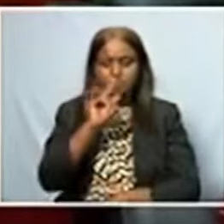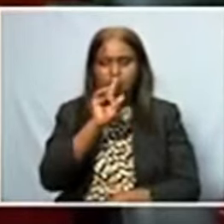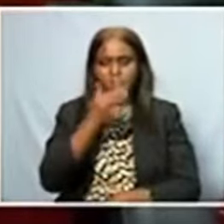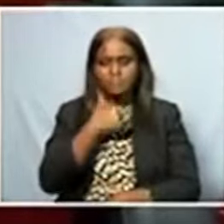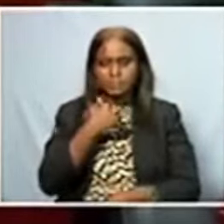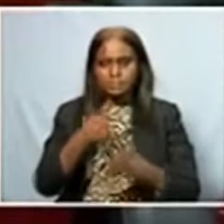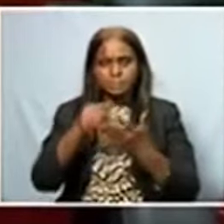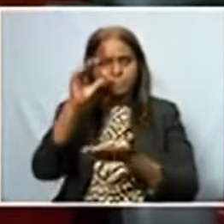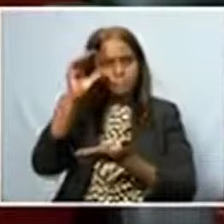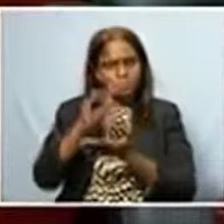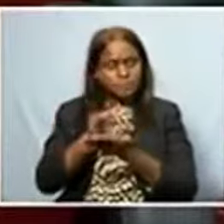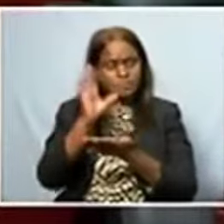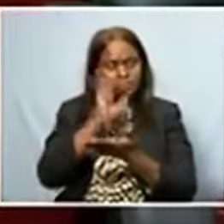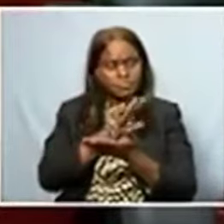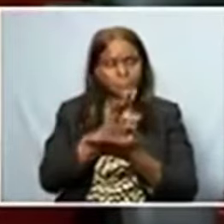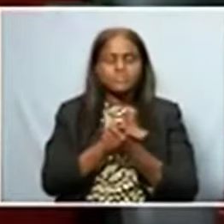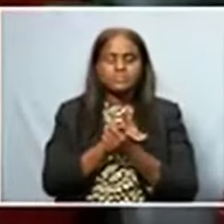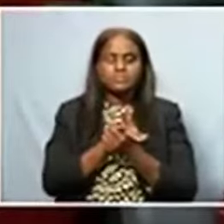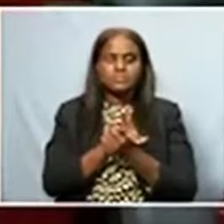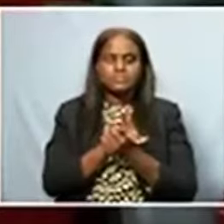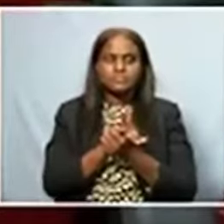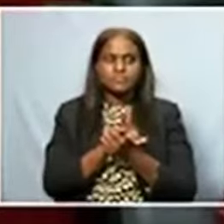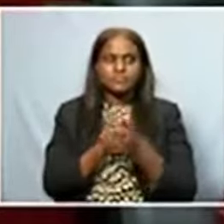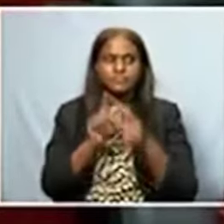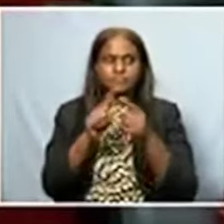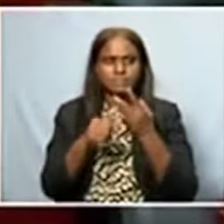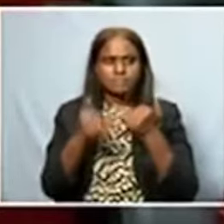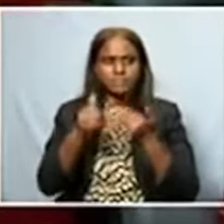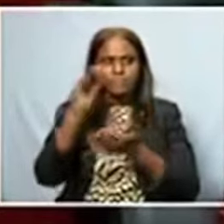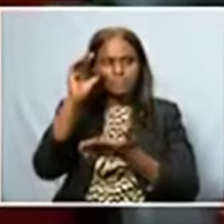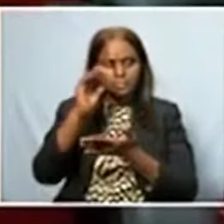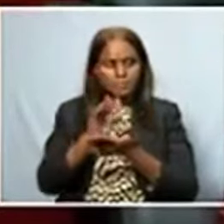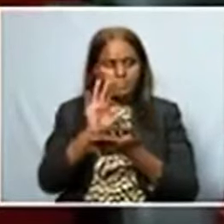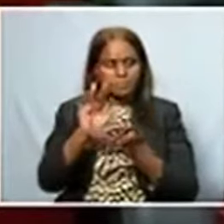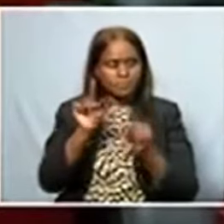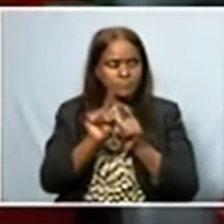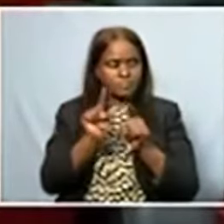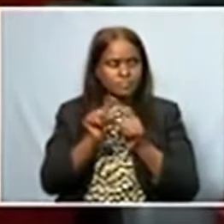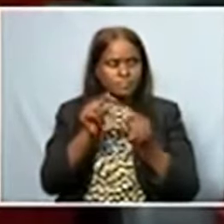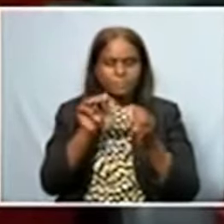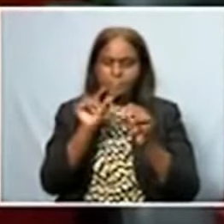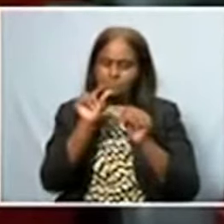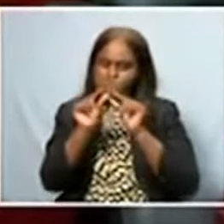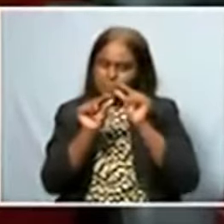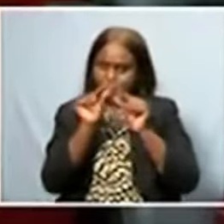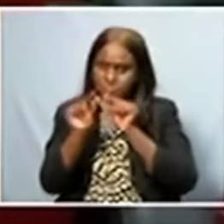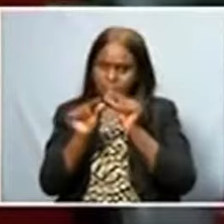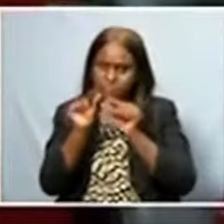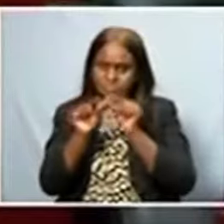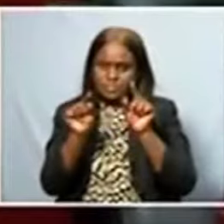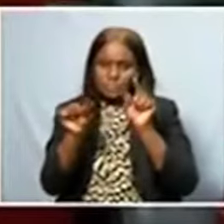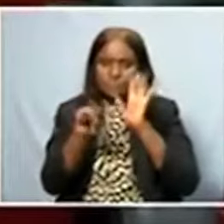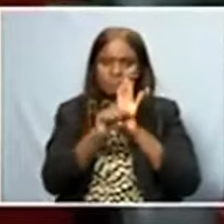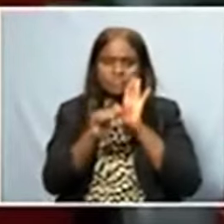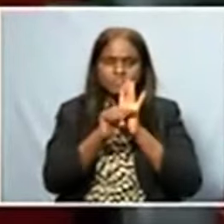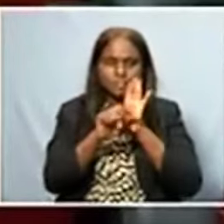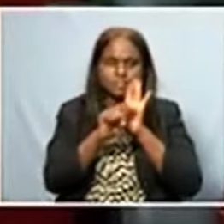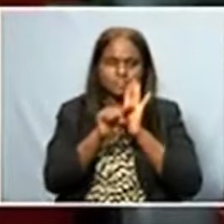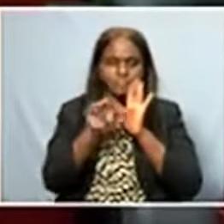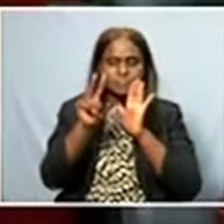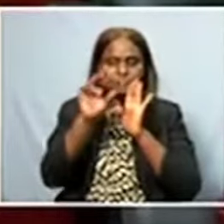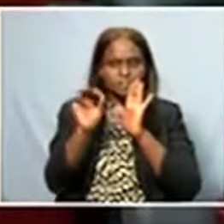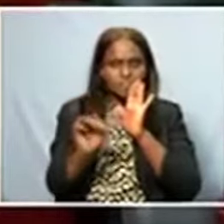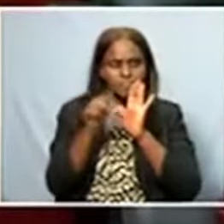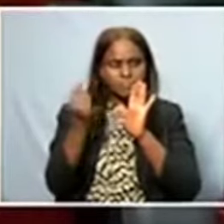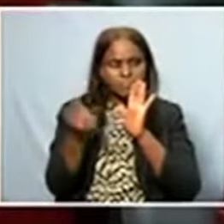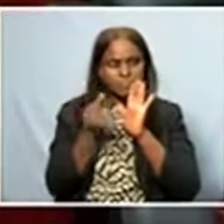has been reduced, but the reduction is meager. It's negative 2%